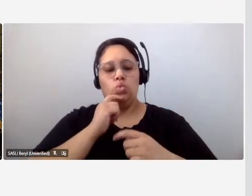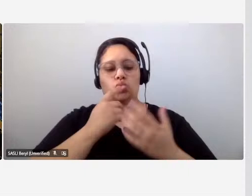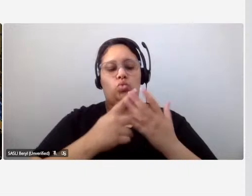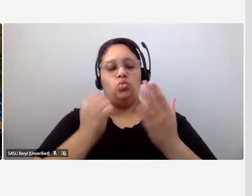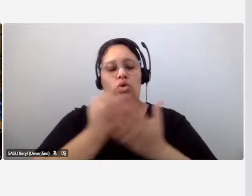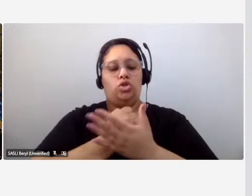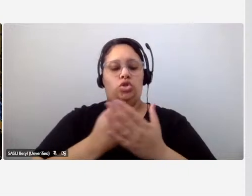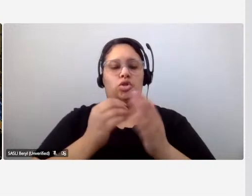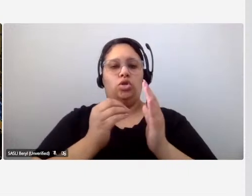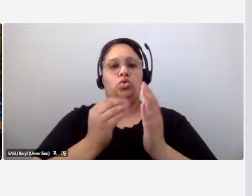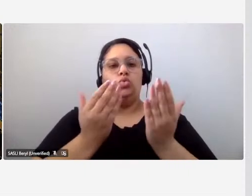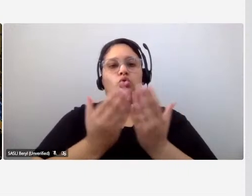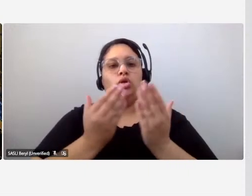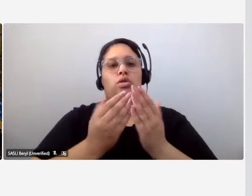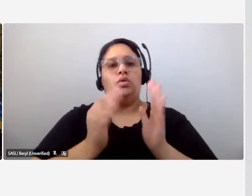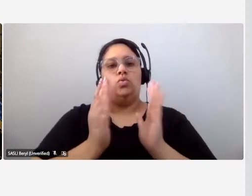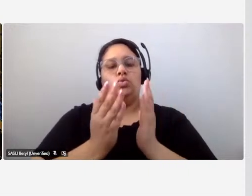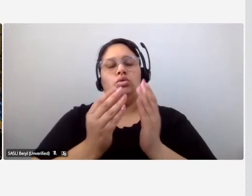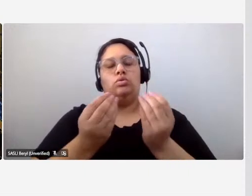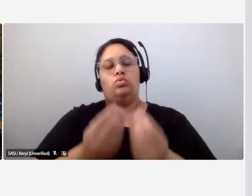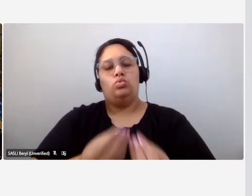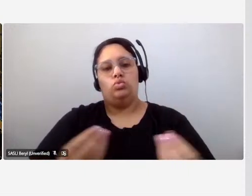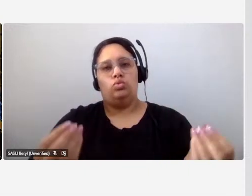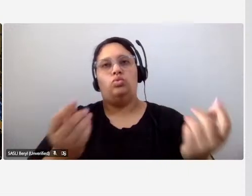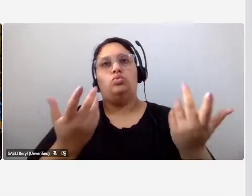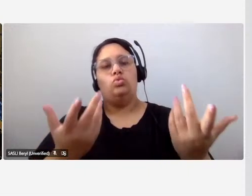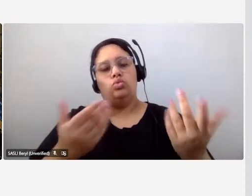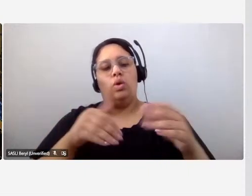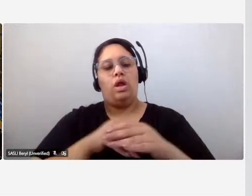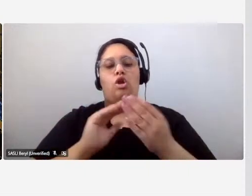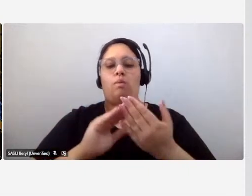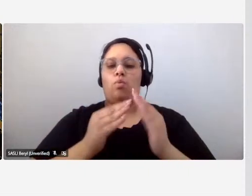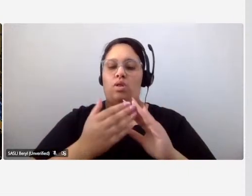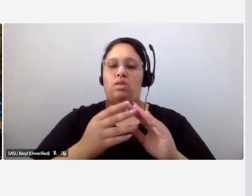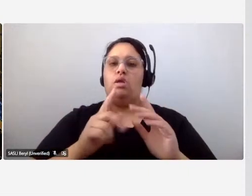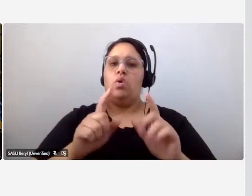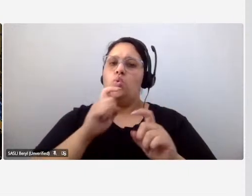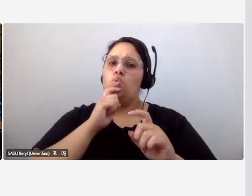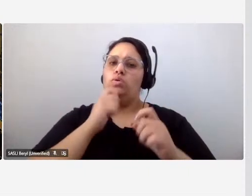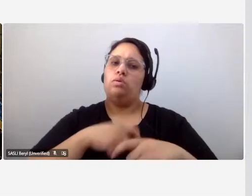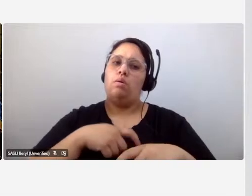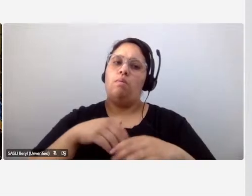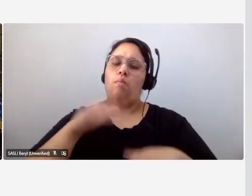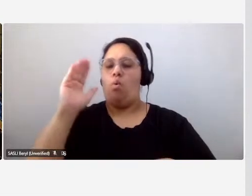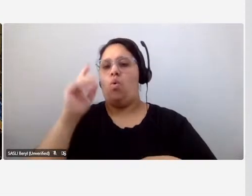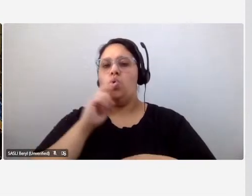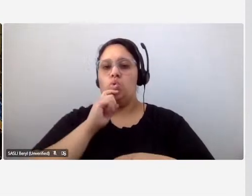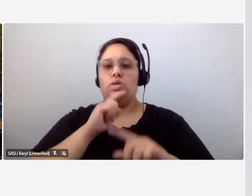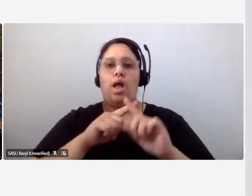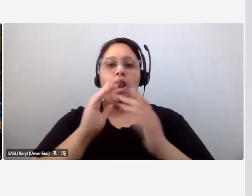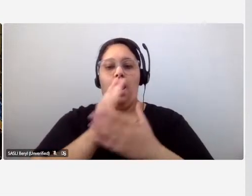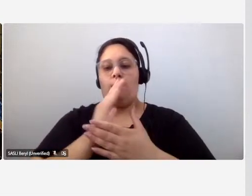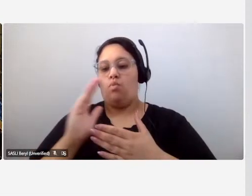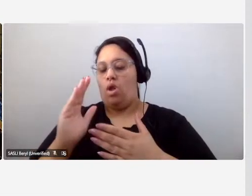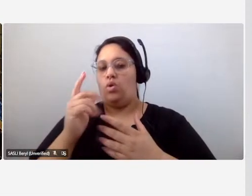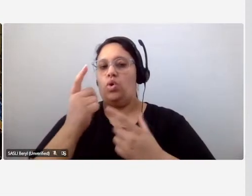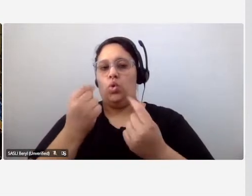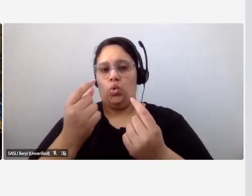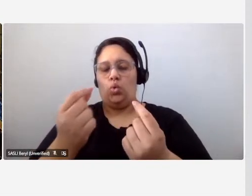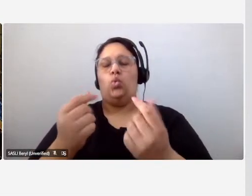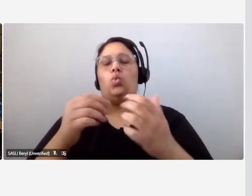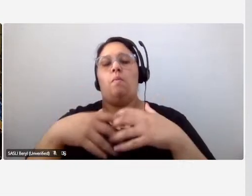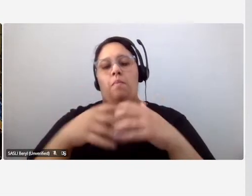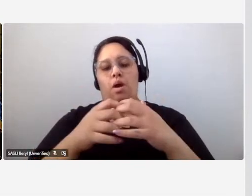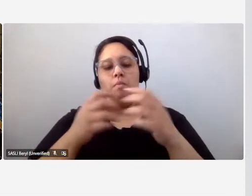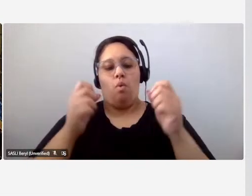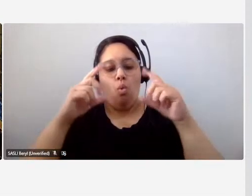children for school. So they, in the communities, they're very well used, and the librarians do create a